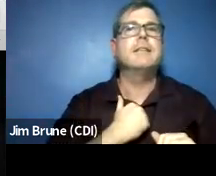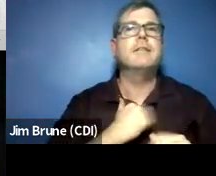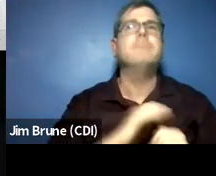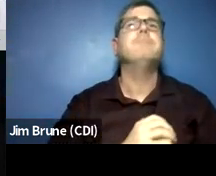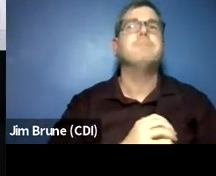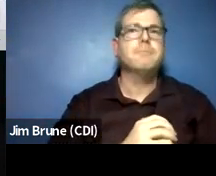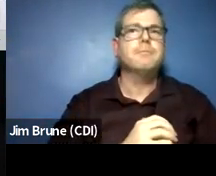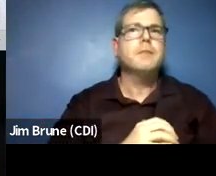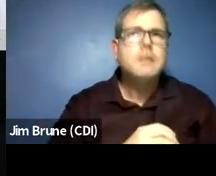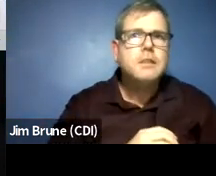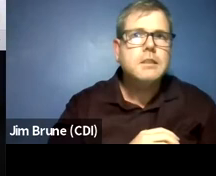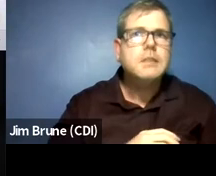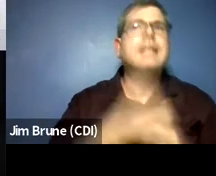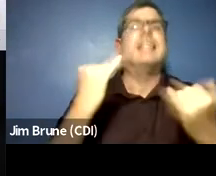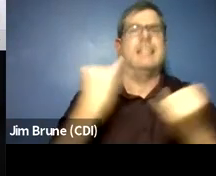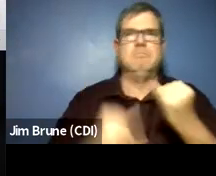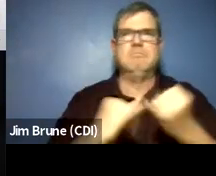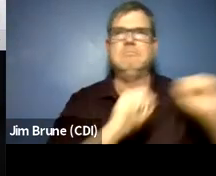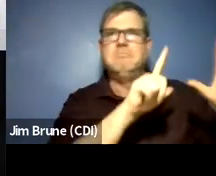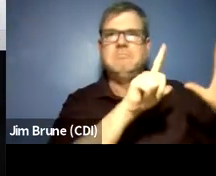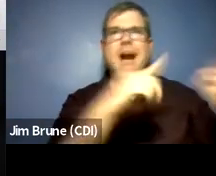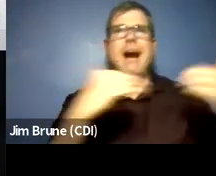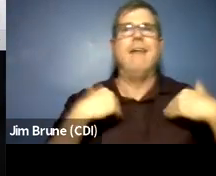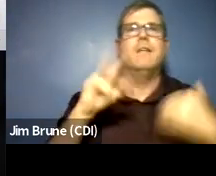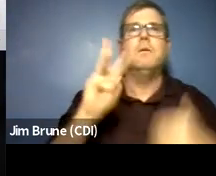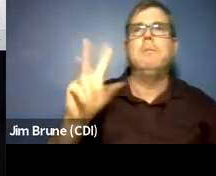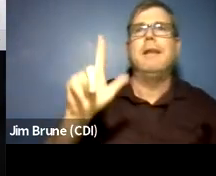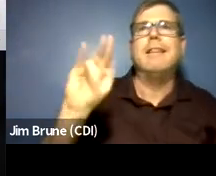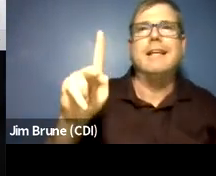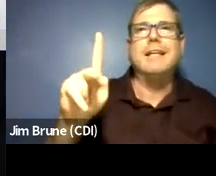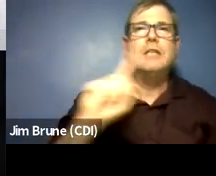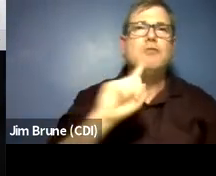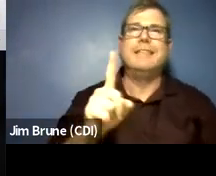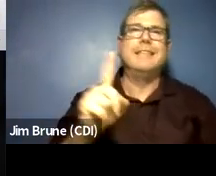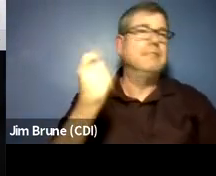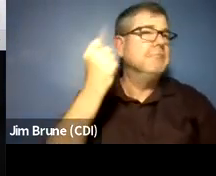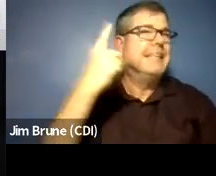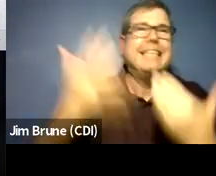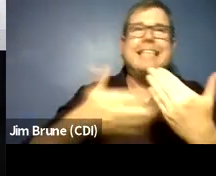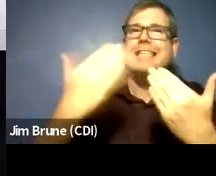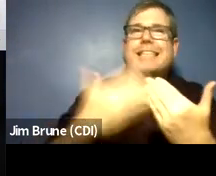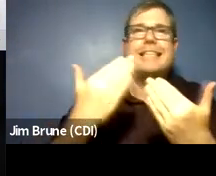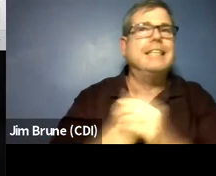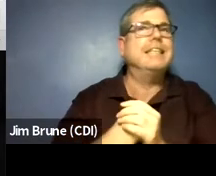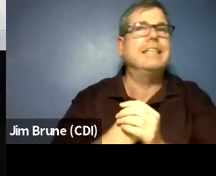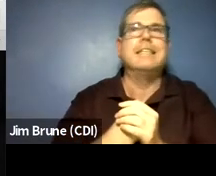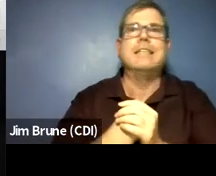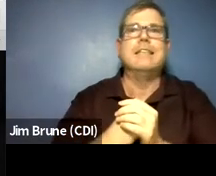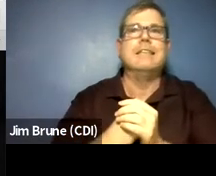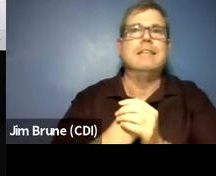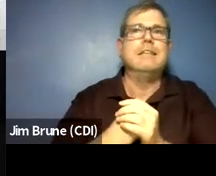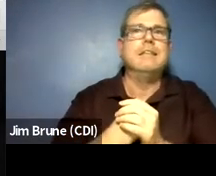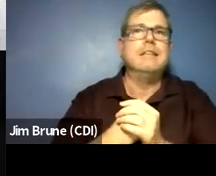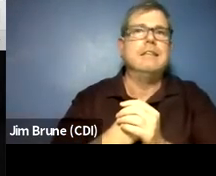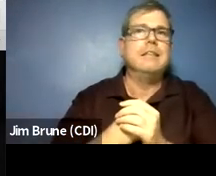website. Pretty simple. We've tried to make it easy for people to get their vaccine through the 2 ways,